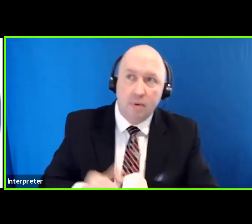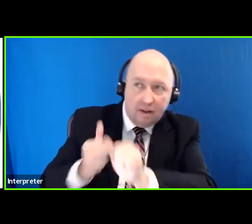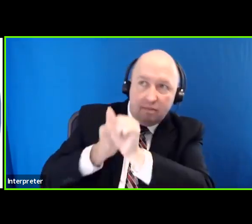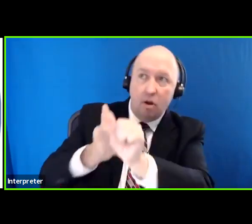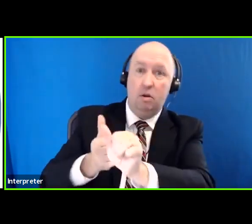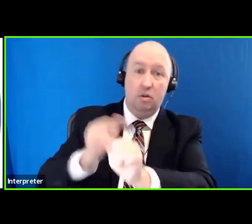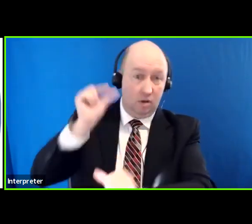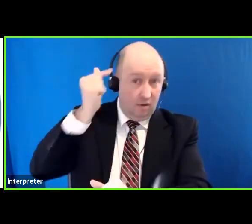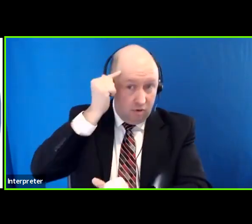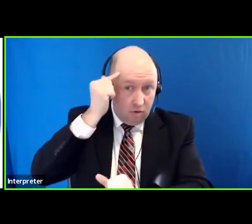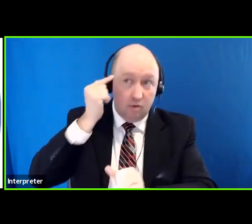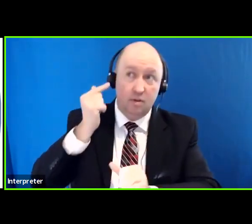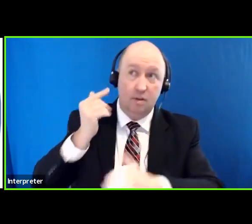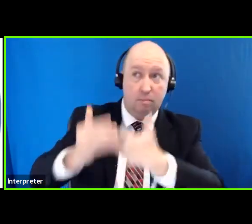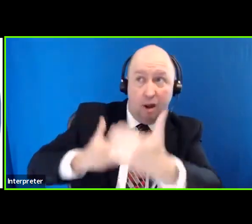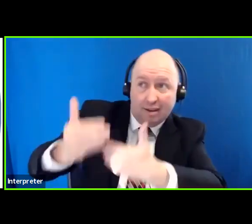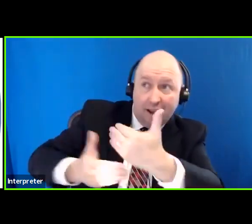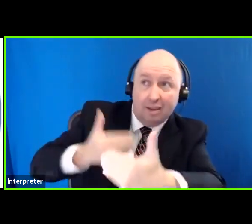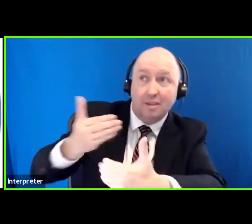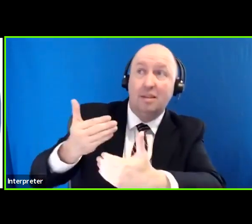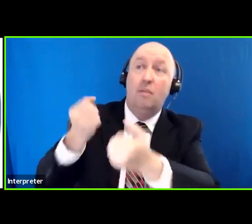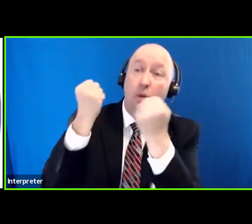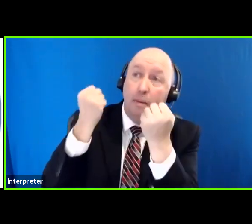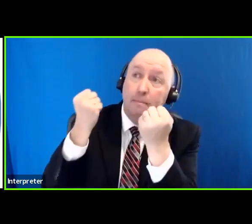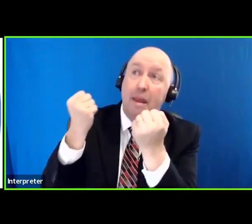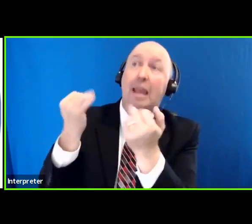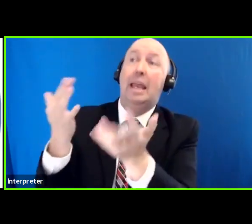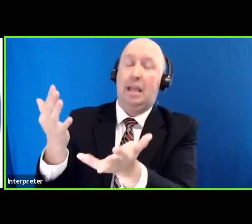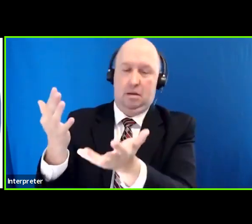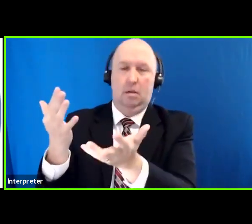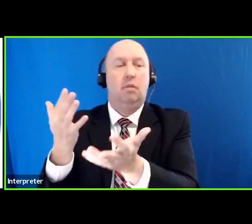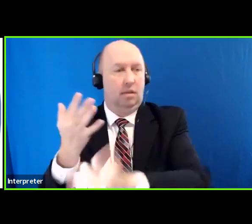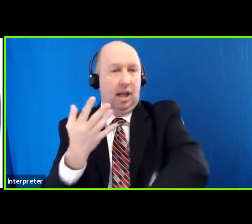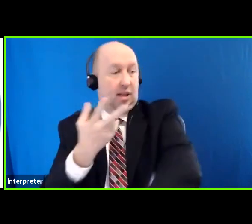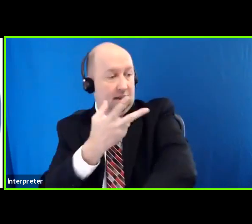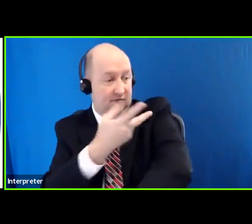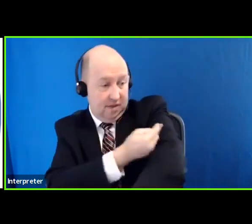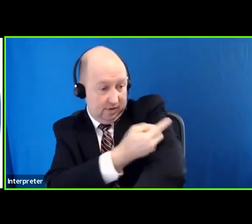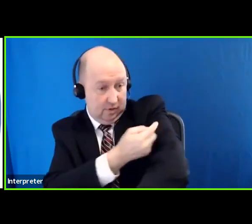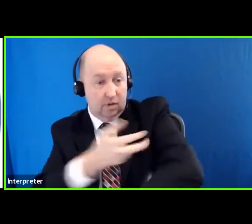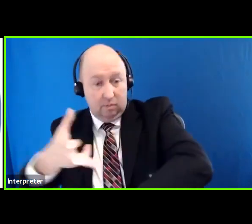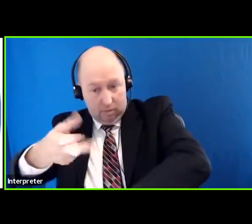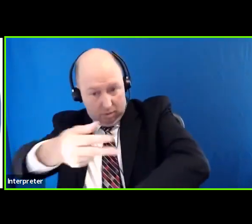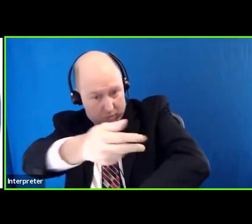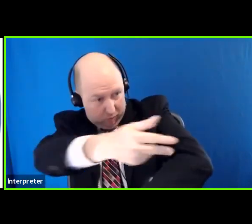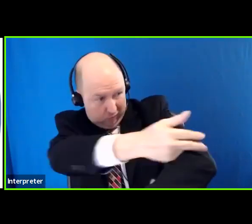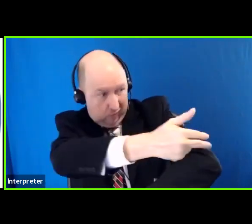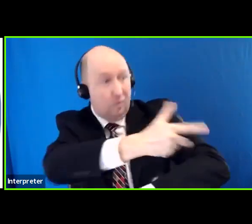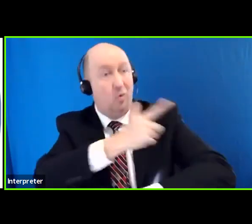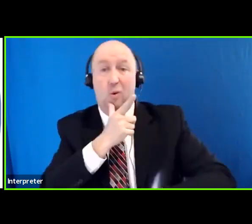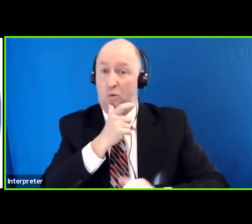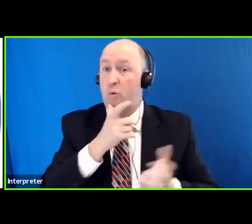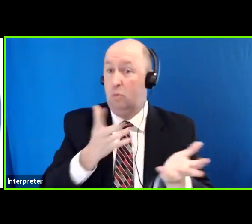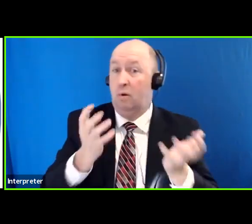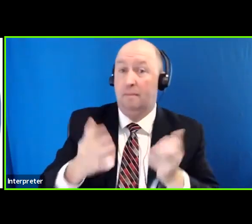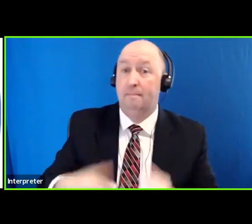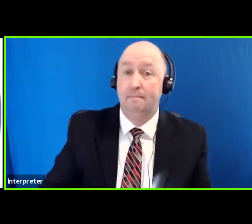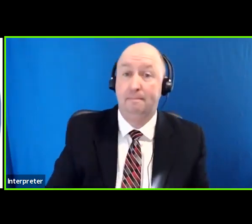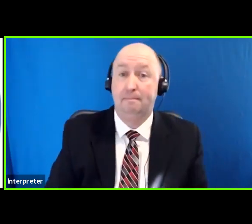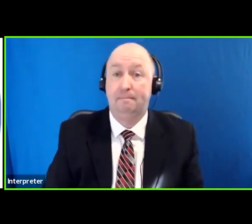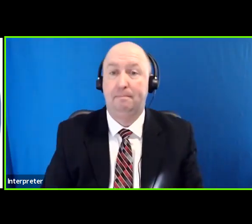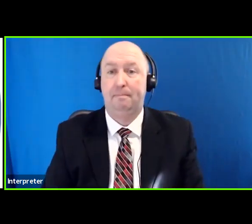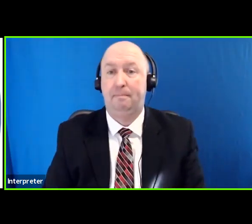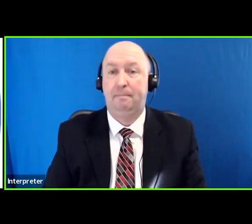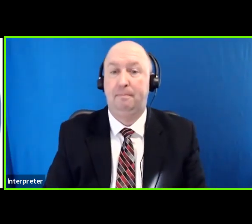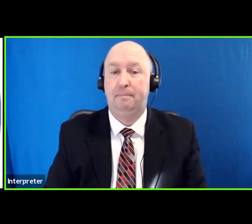us right now to be able to get as many vaccines and as quickly into those individuals who want to get the vaccine.